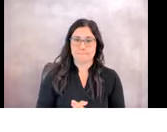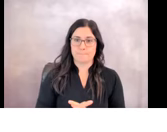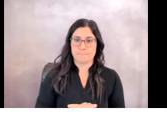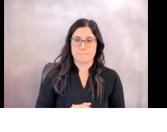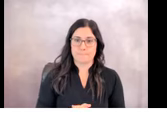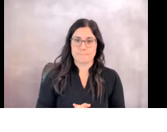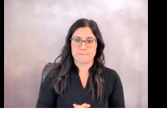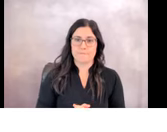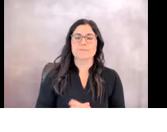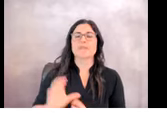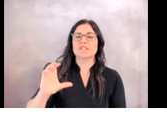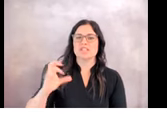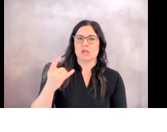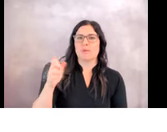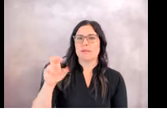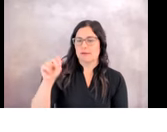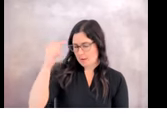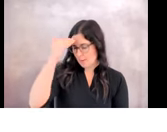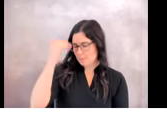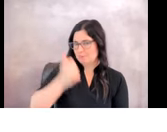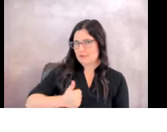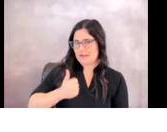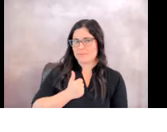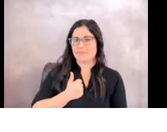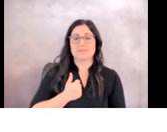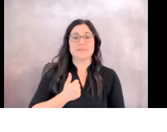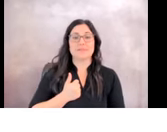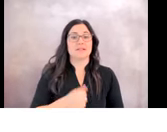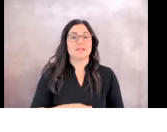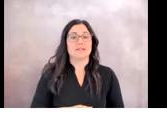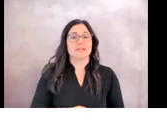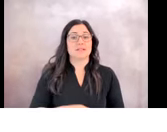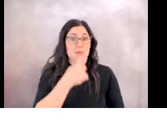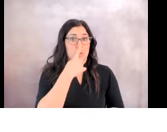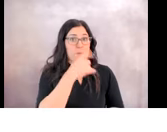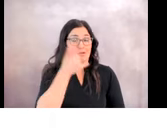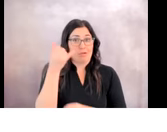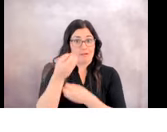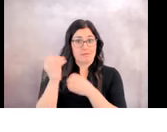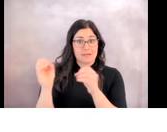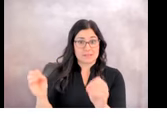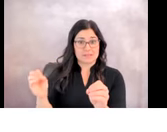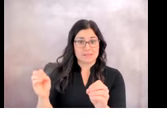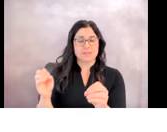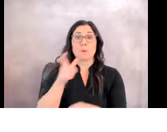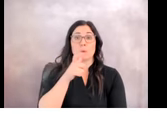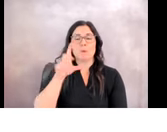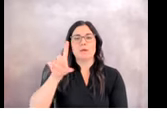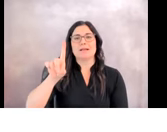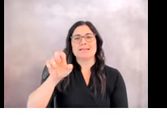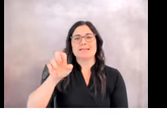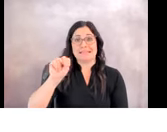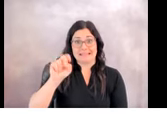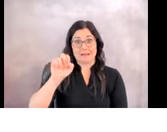Yeah, I know, Sherilyn, sorry. Okay. Can you say call our office? The Dean of Student Services office.